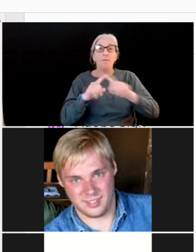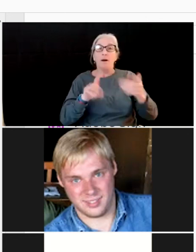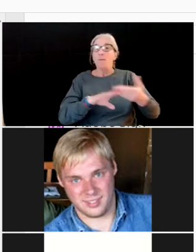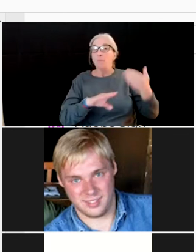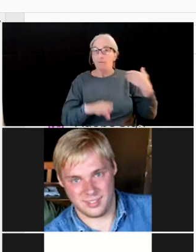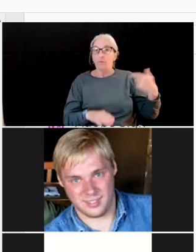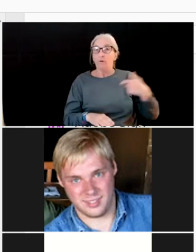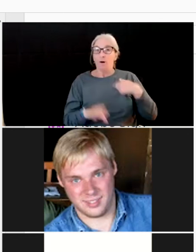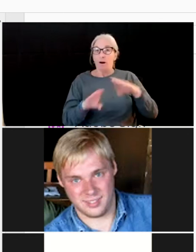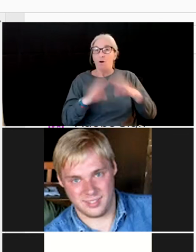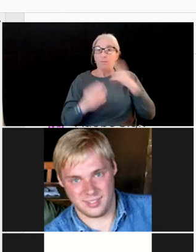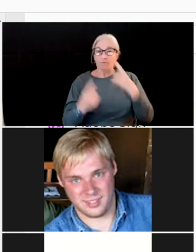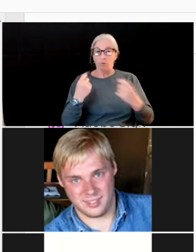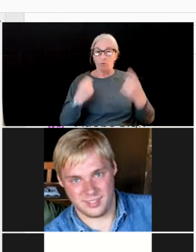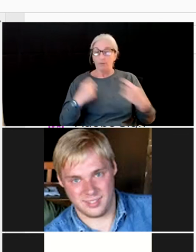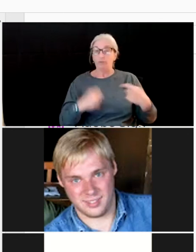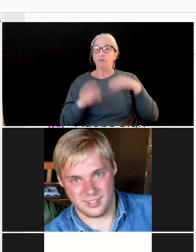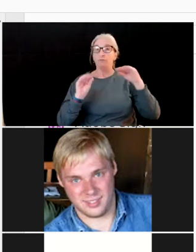chat box. So